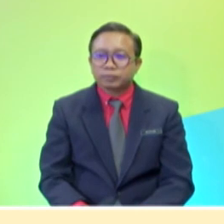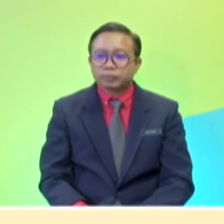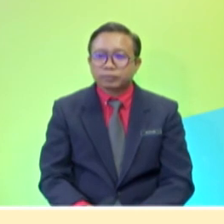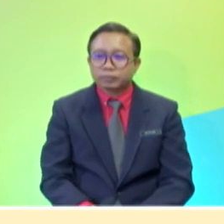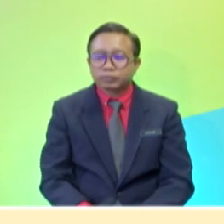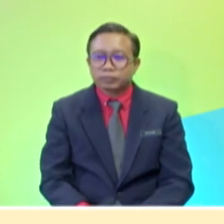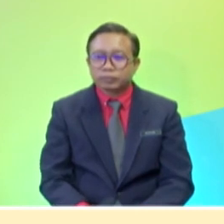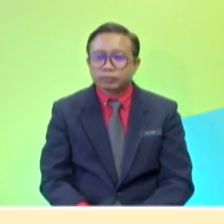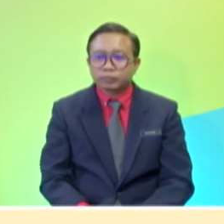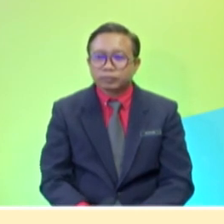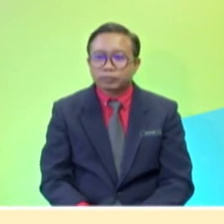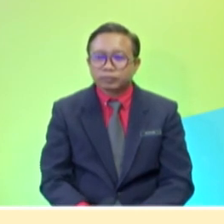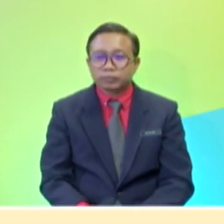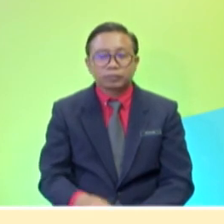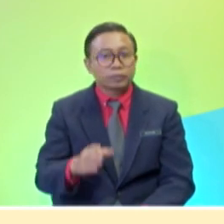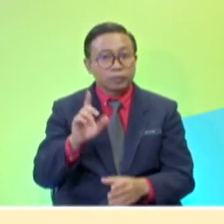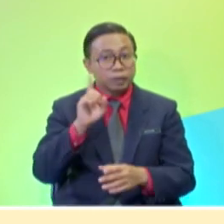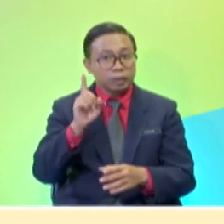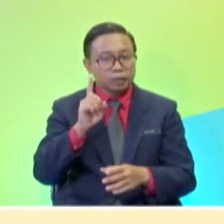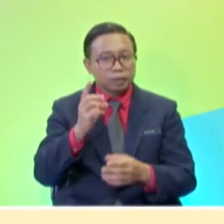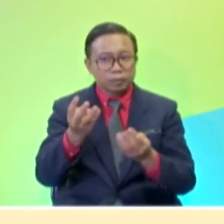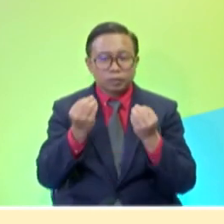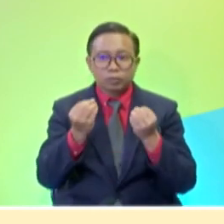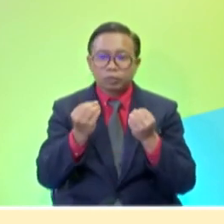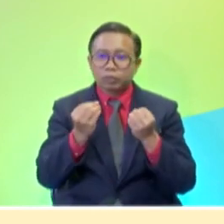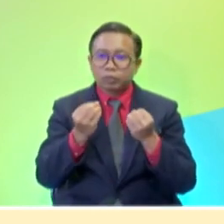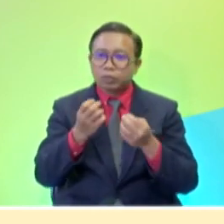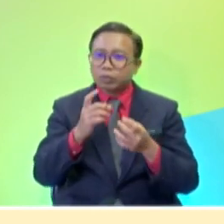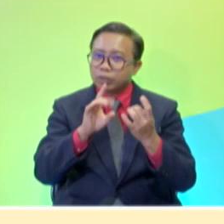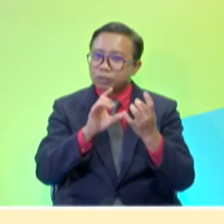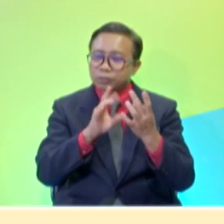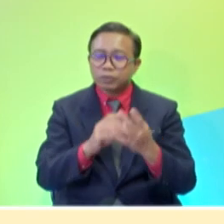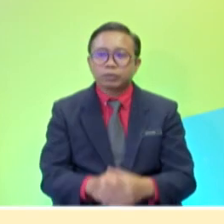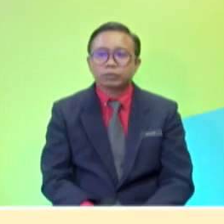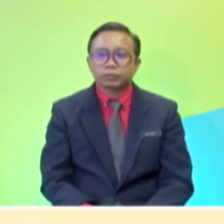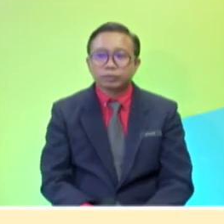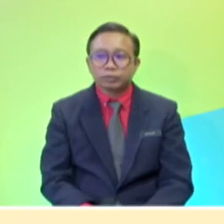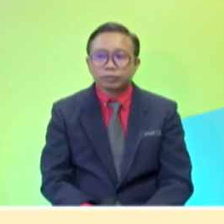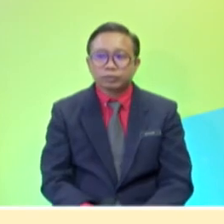Okay. Okay. All right. Any volunteers to respond? Yes, the first volunteer. Yay! Thank you,